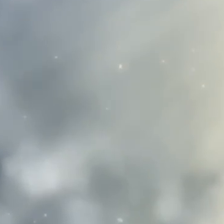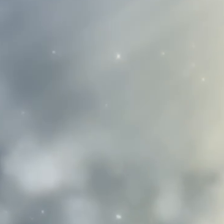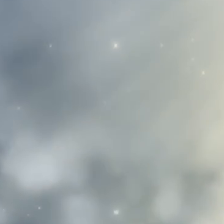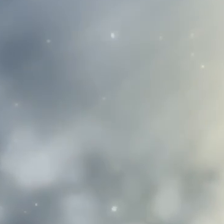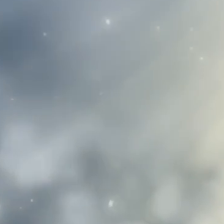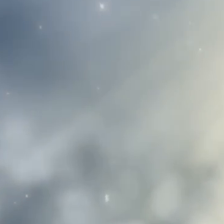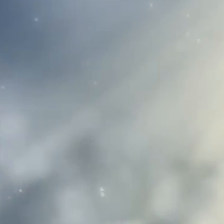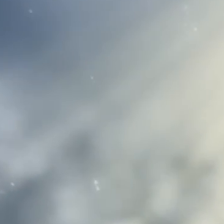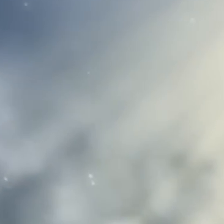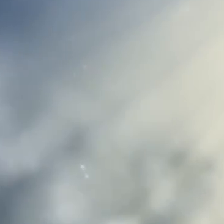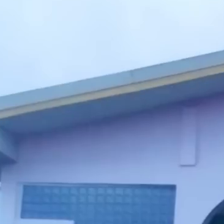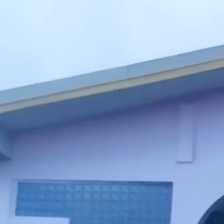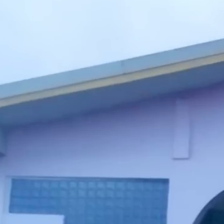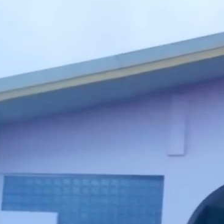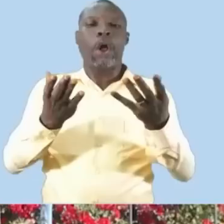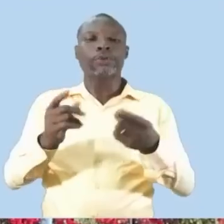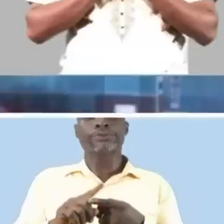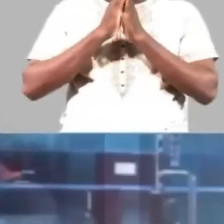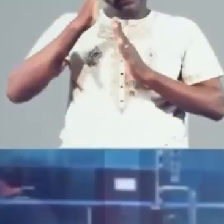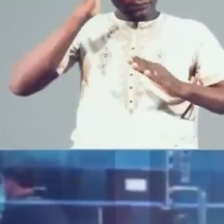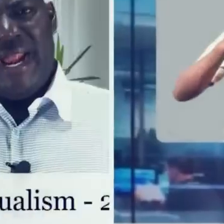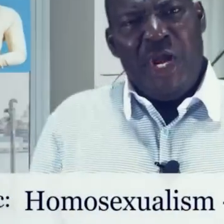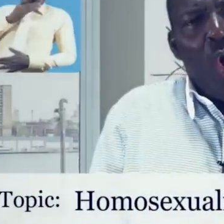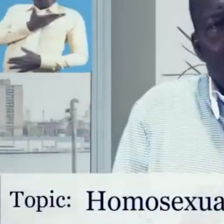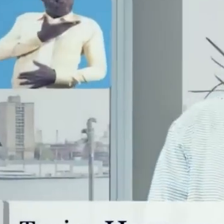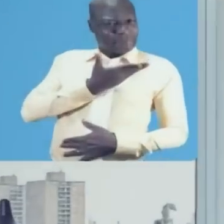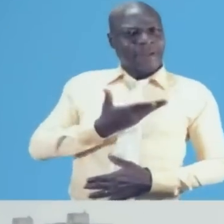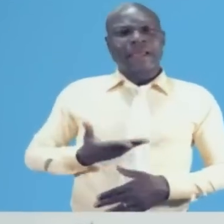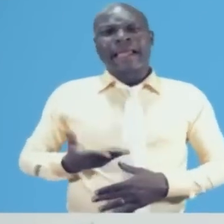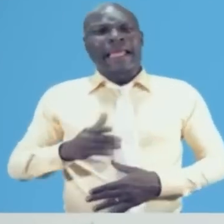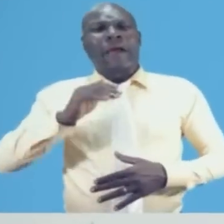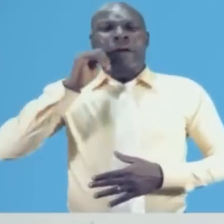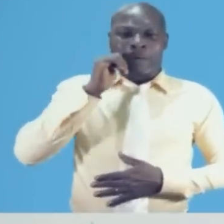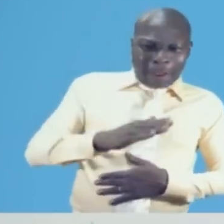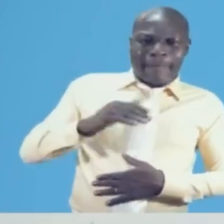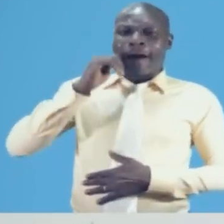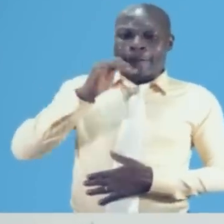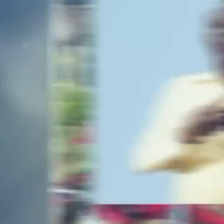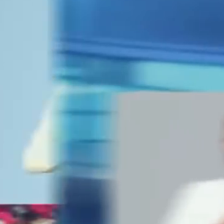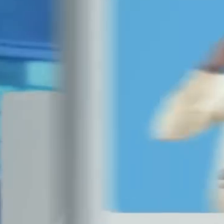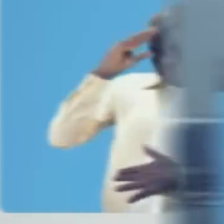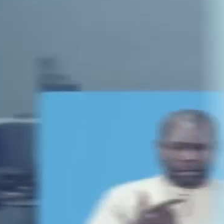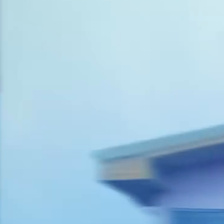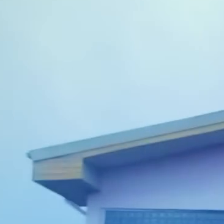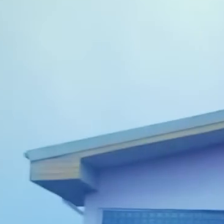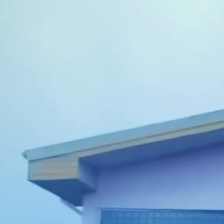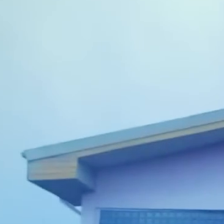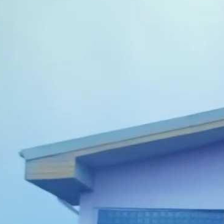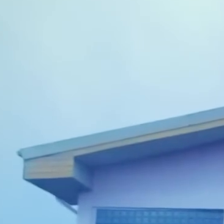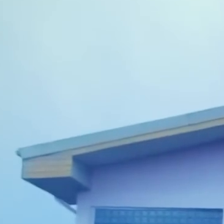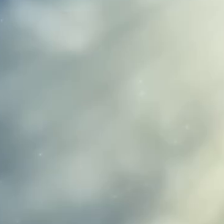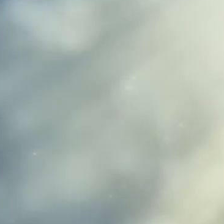He tint his skies with heavenly hue and framed the worlds with his